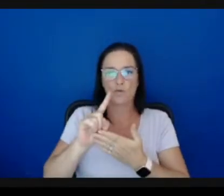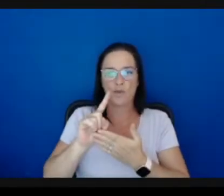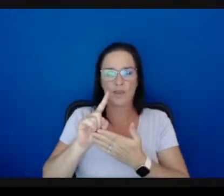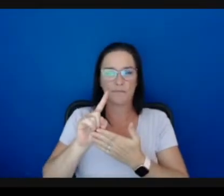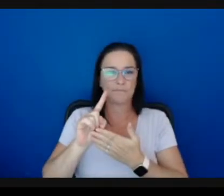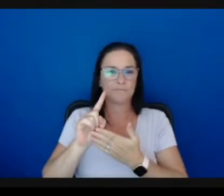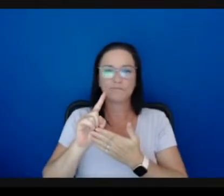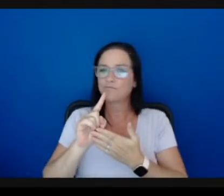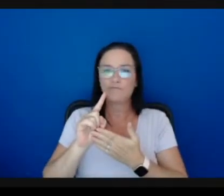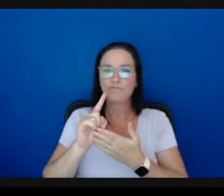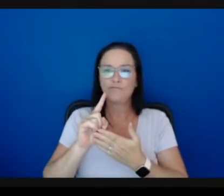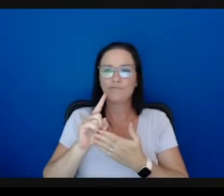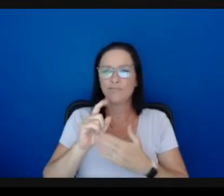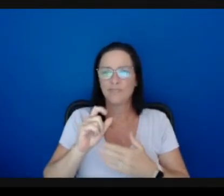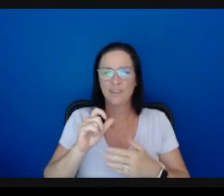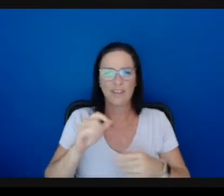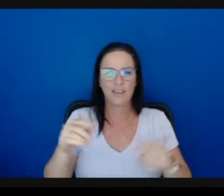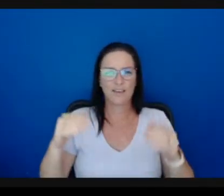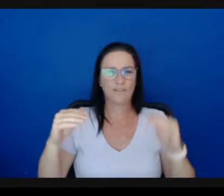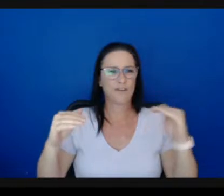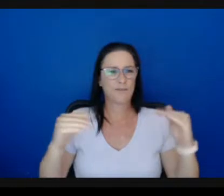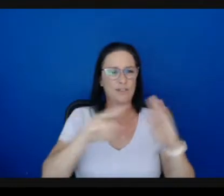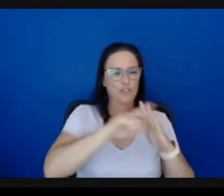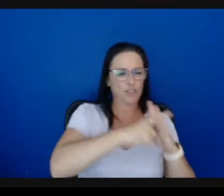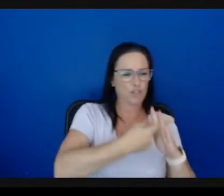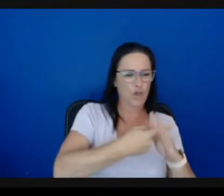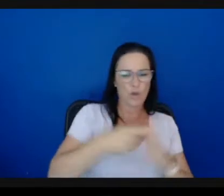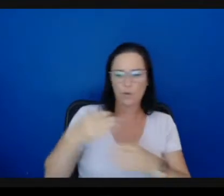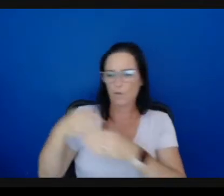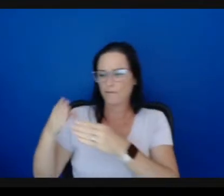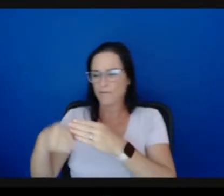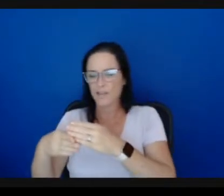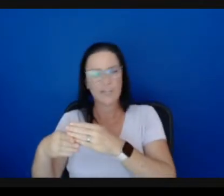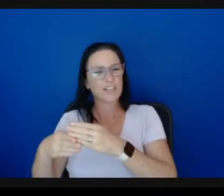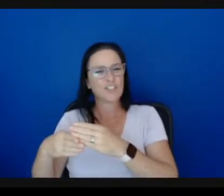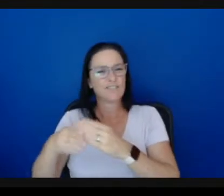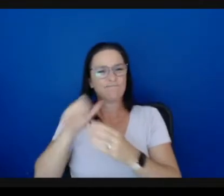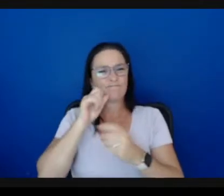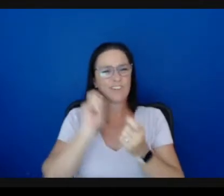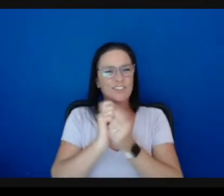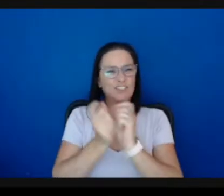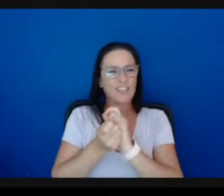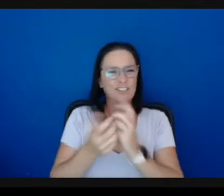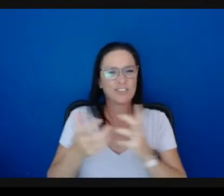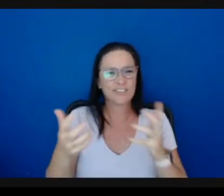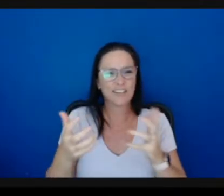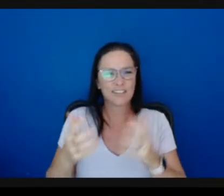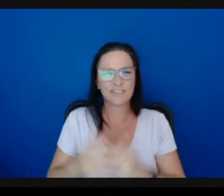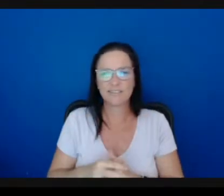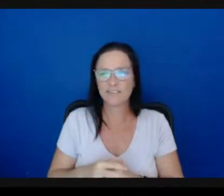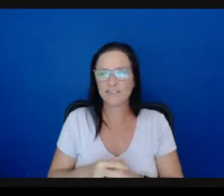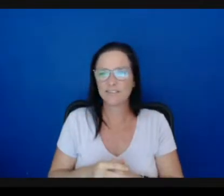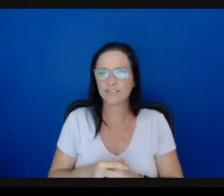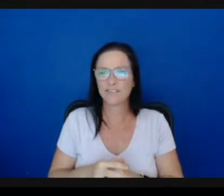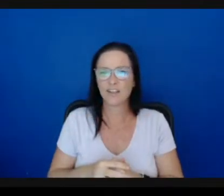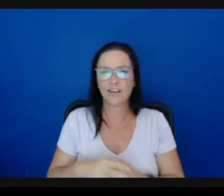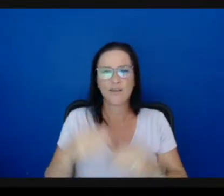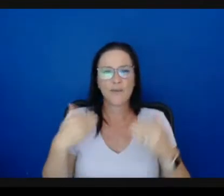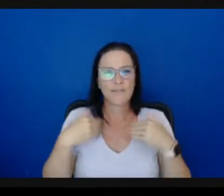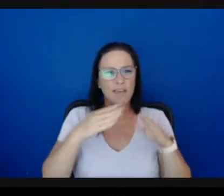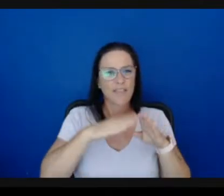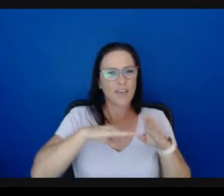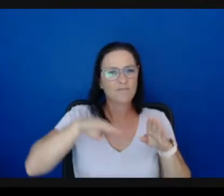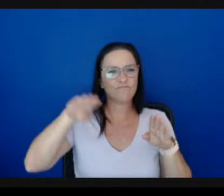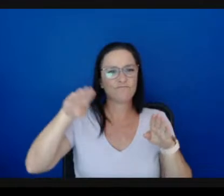gained anything in net from start to finish from the week. We've gone through deflation, inflation, deflation. So